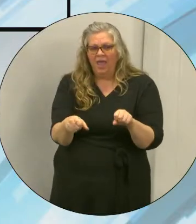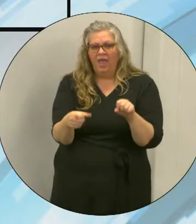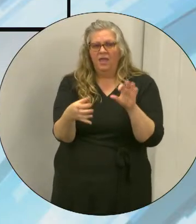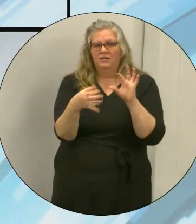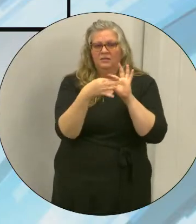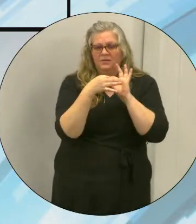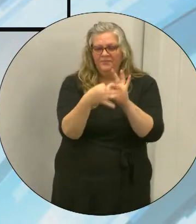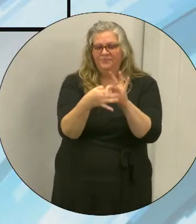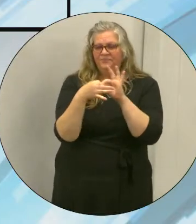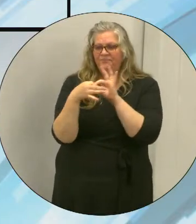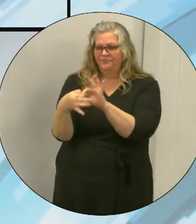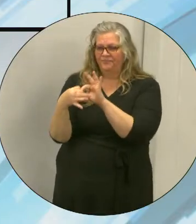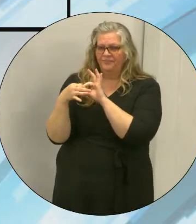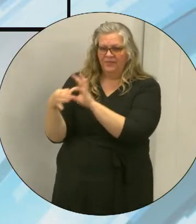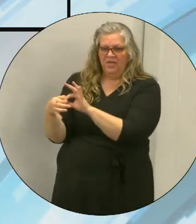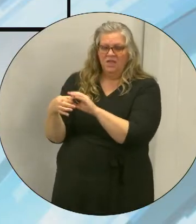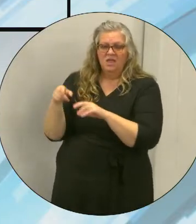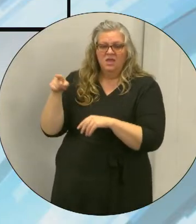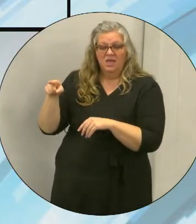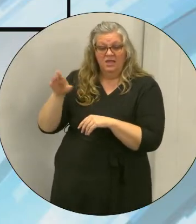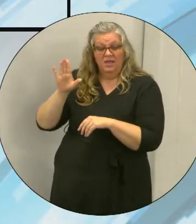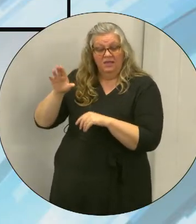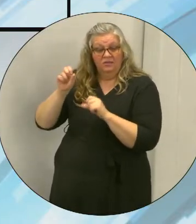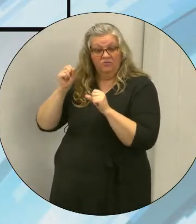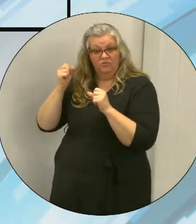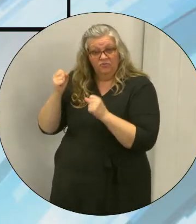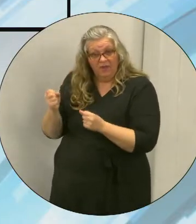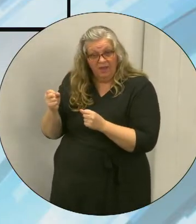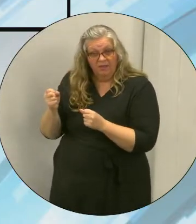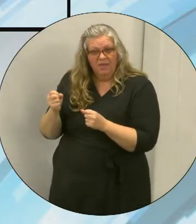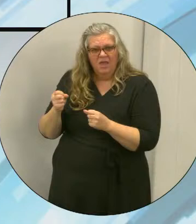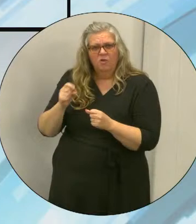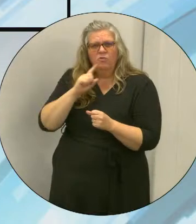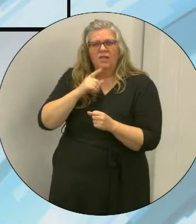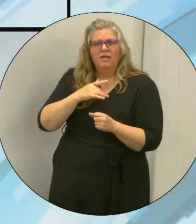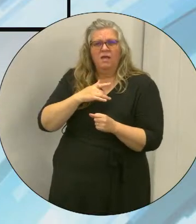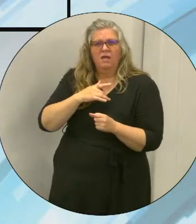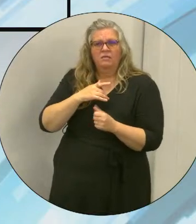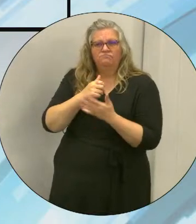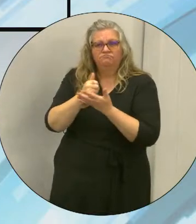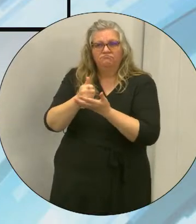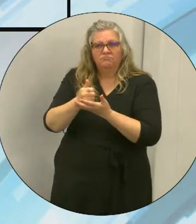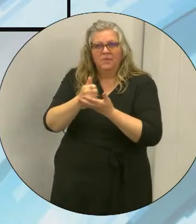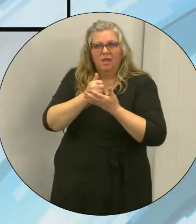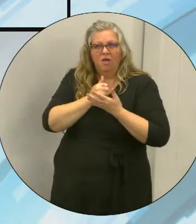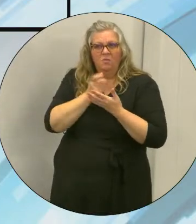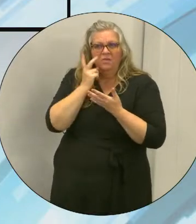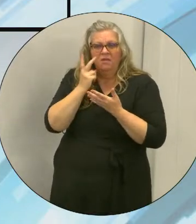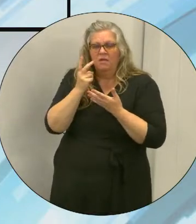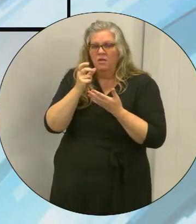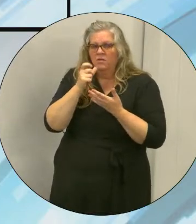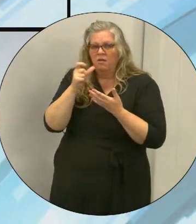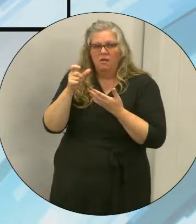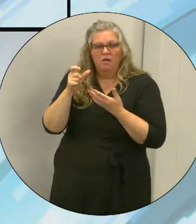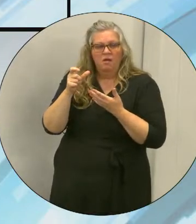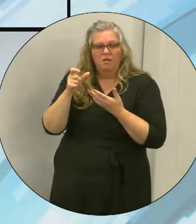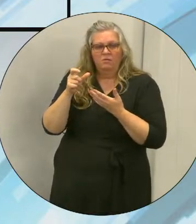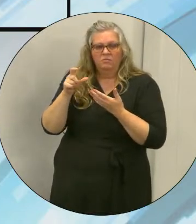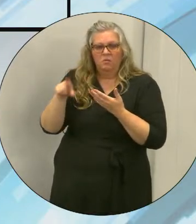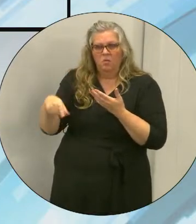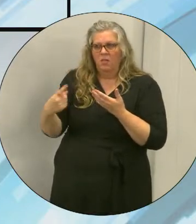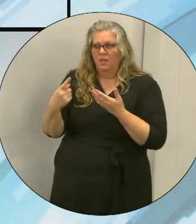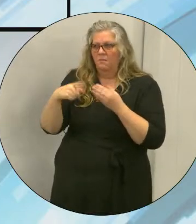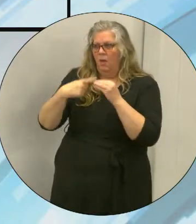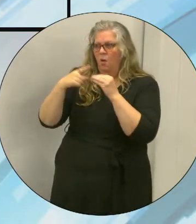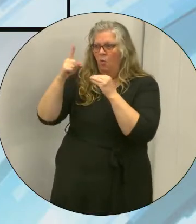that we had, leveraging his own strengths, right? It helped me see that it wouldn't just be about one